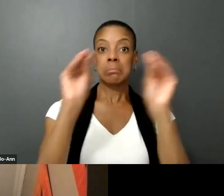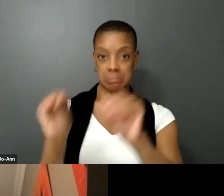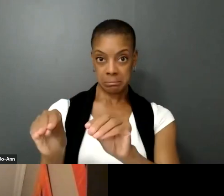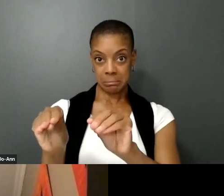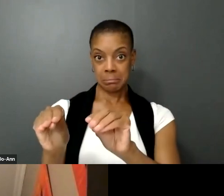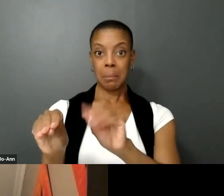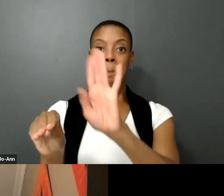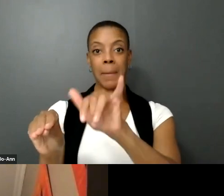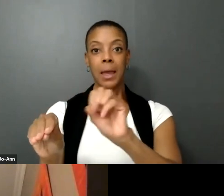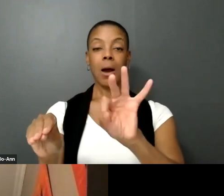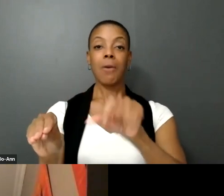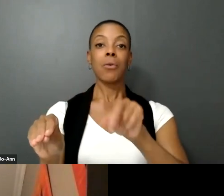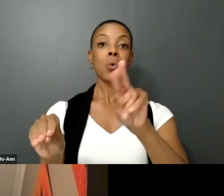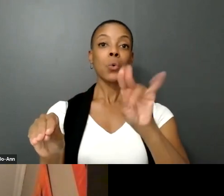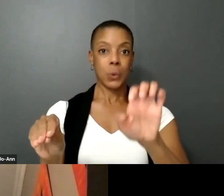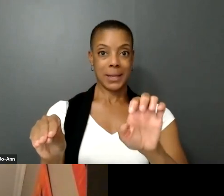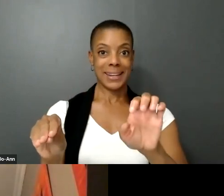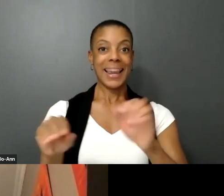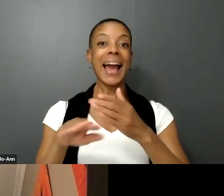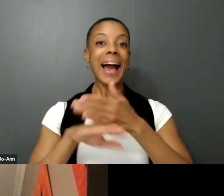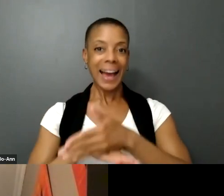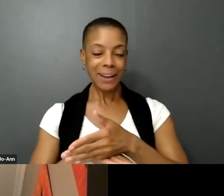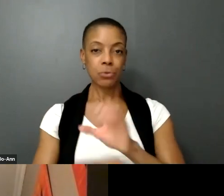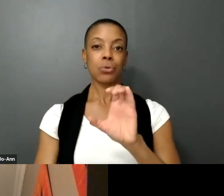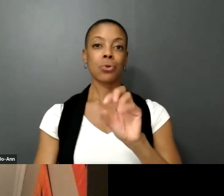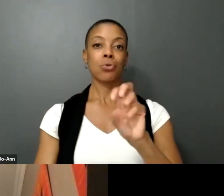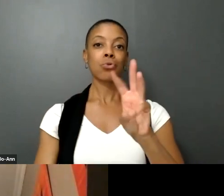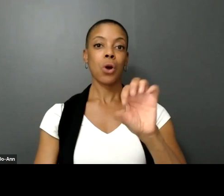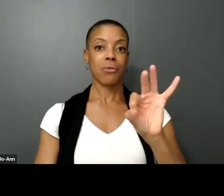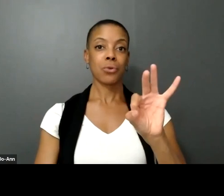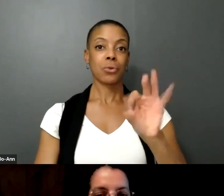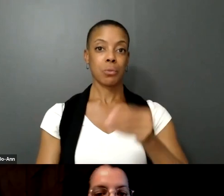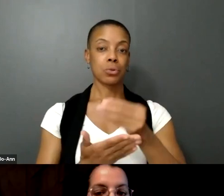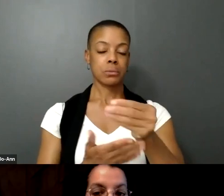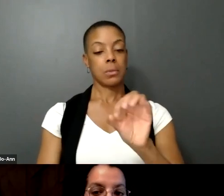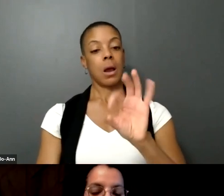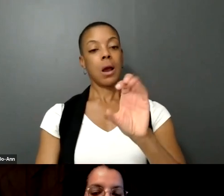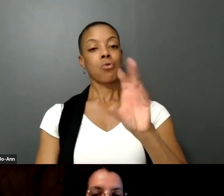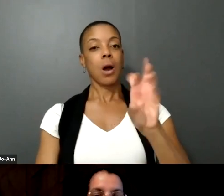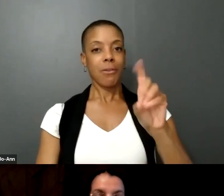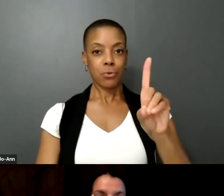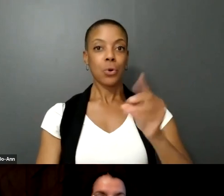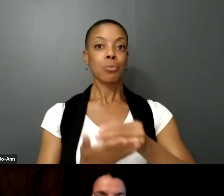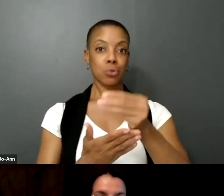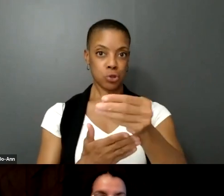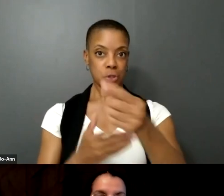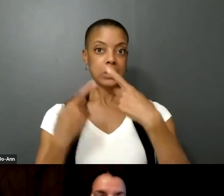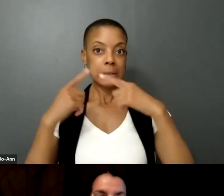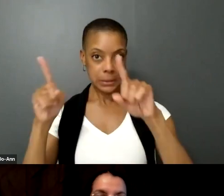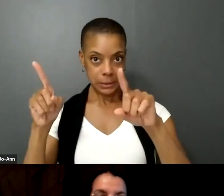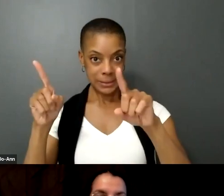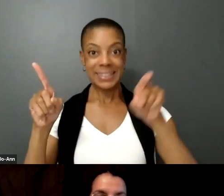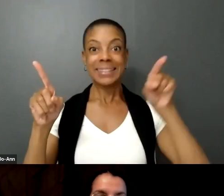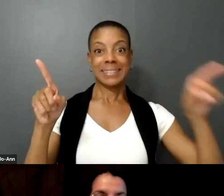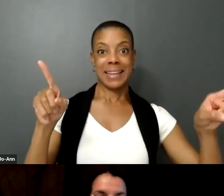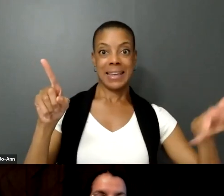Quinte after the Crawford Purchase was achieved, and they were established